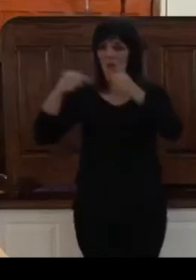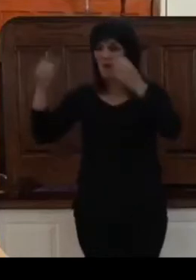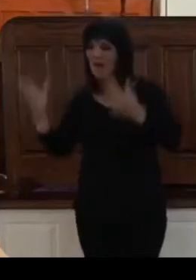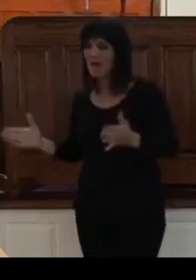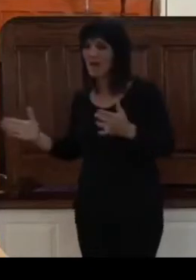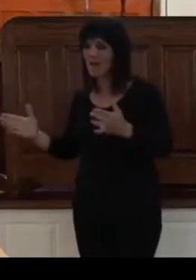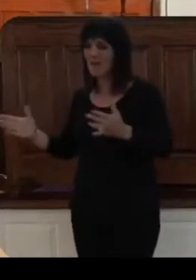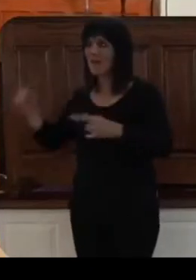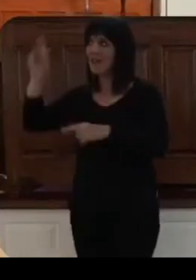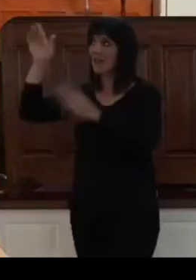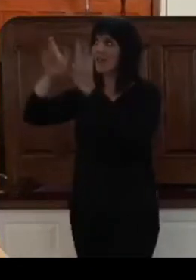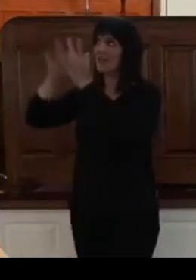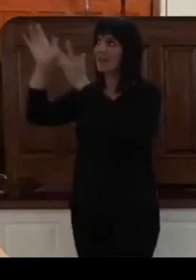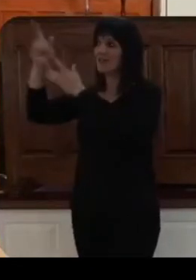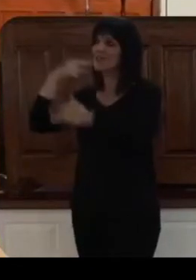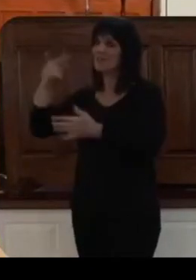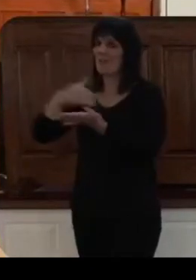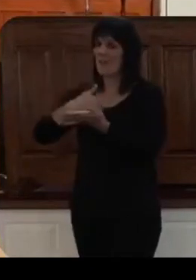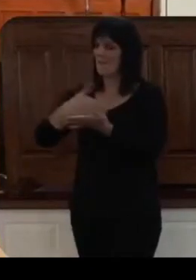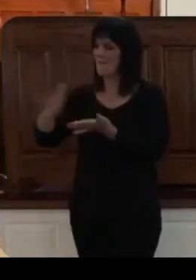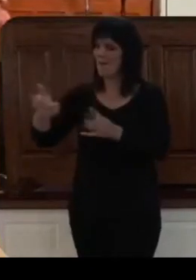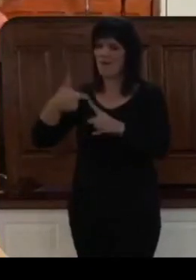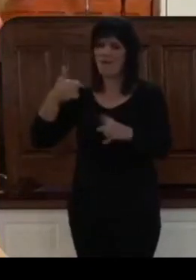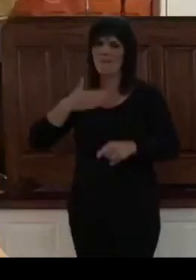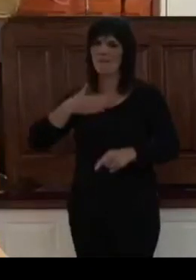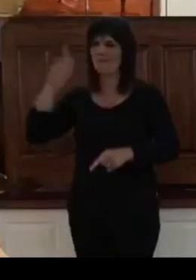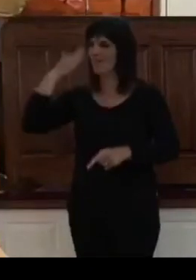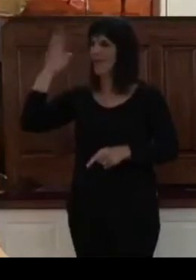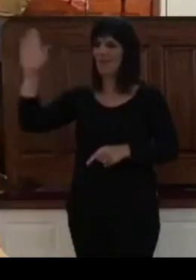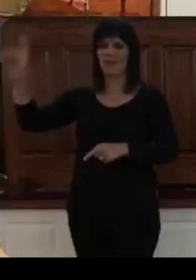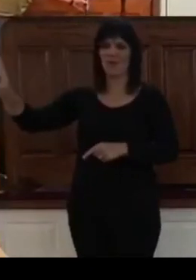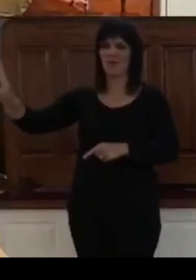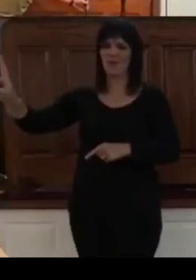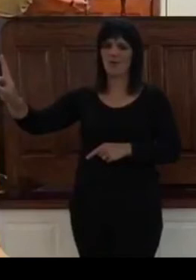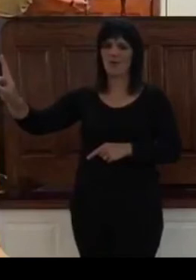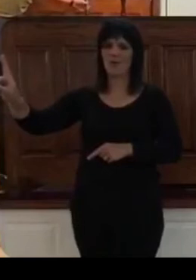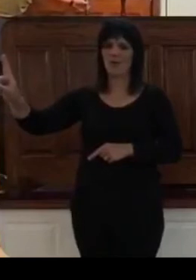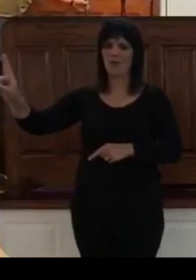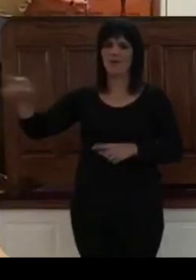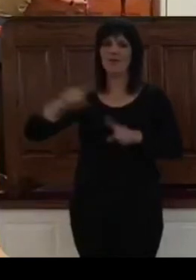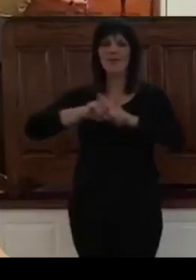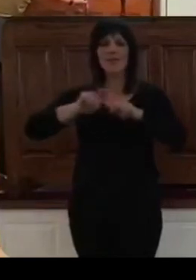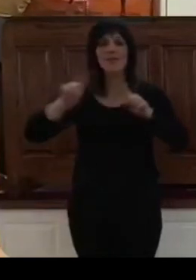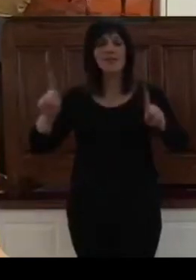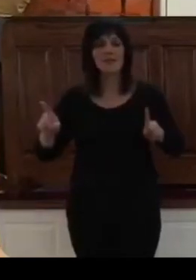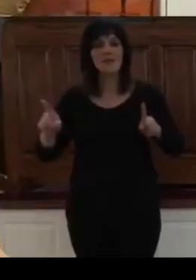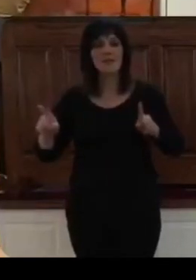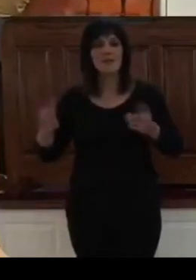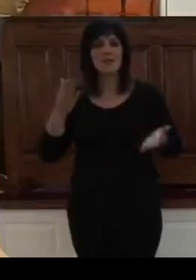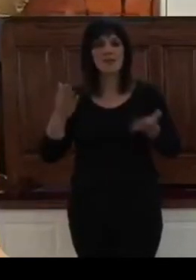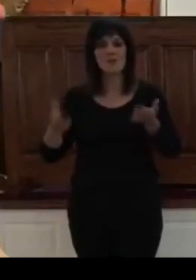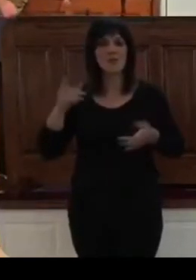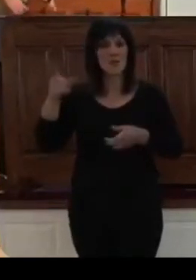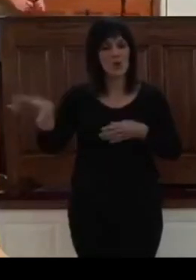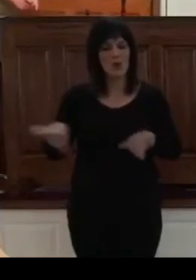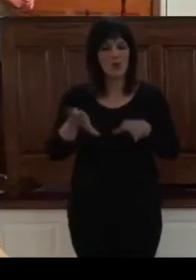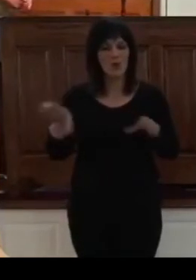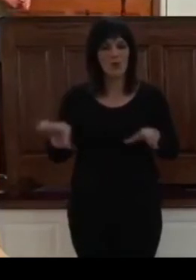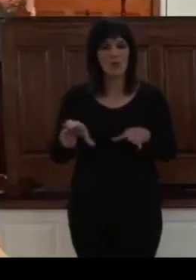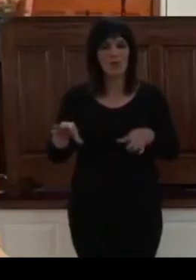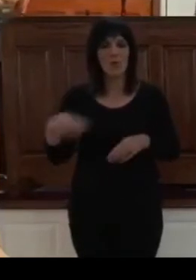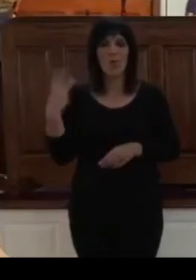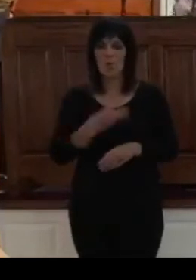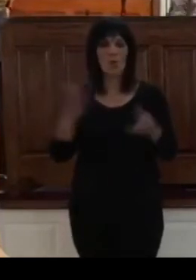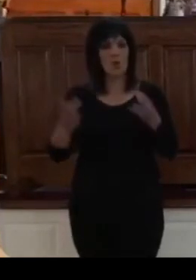didn't know you. The difference is what you do with the truth about him today. If you'd like to talk, we'd love to talk, whether it's here or whether